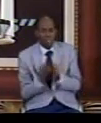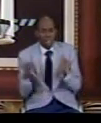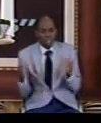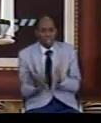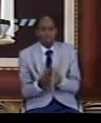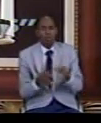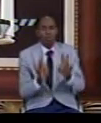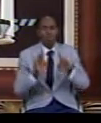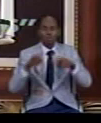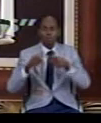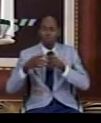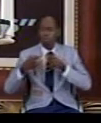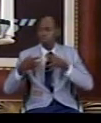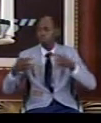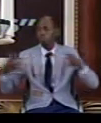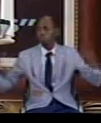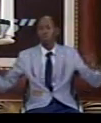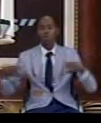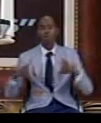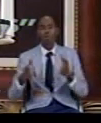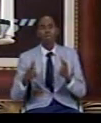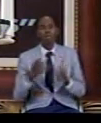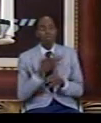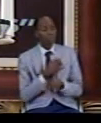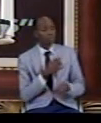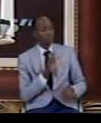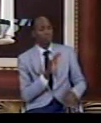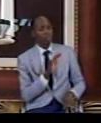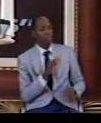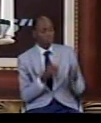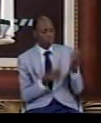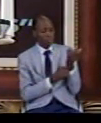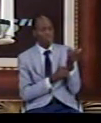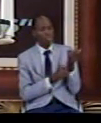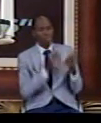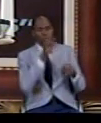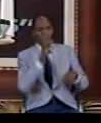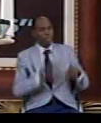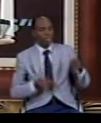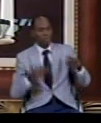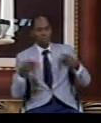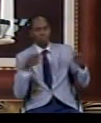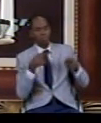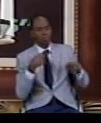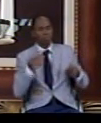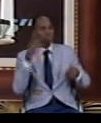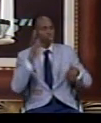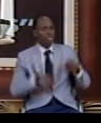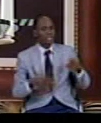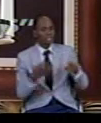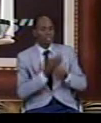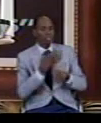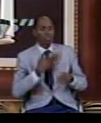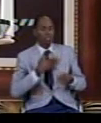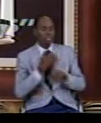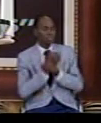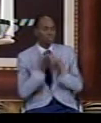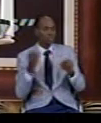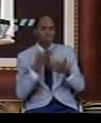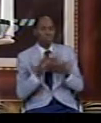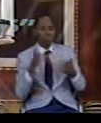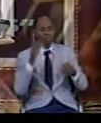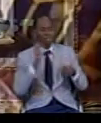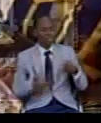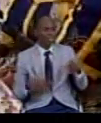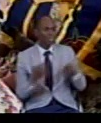not according to the will of God, you say, you know what, self, you're not going to take salvation from me, you're not going to take eternal life from